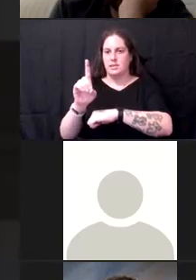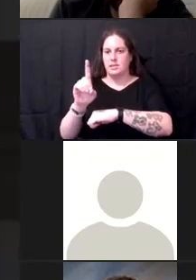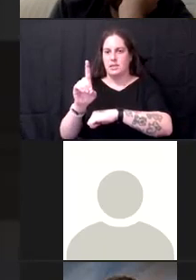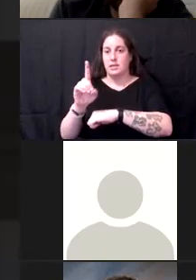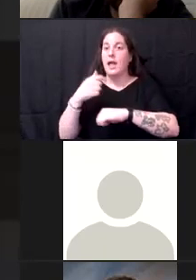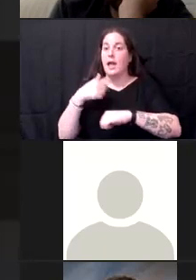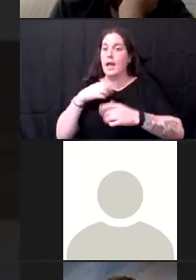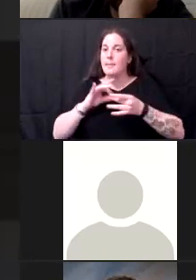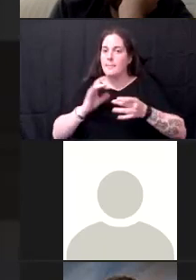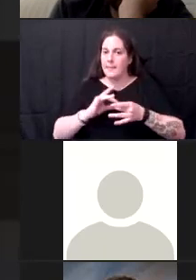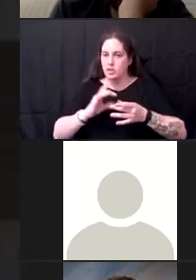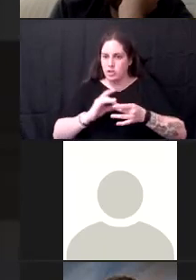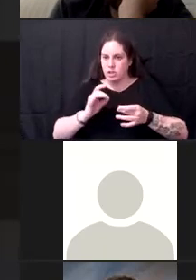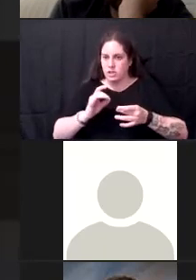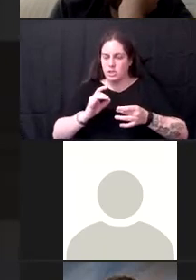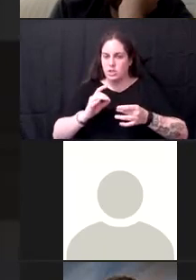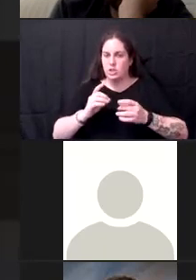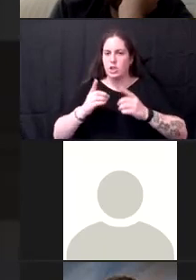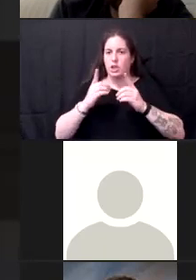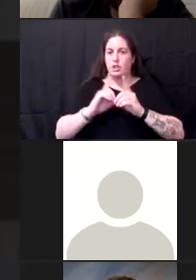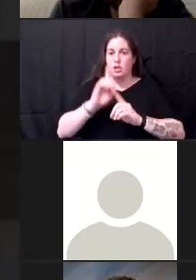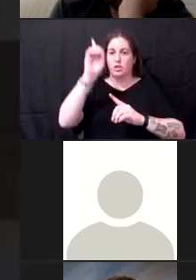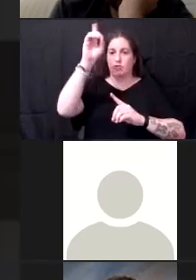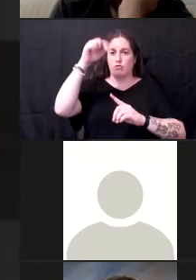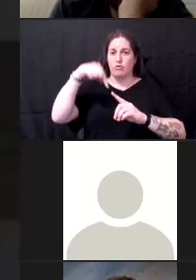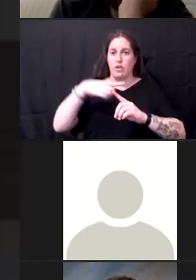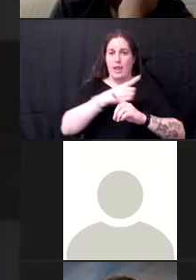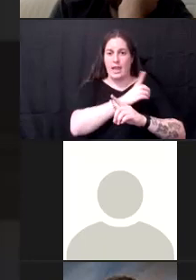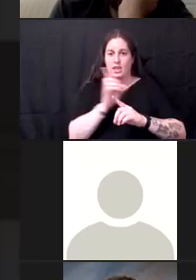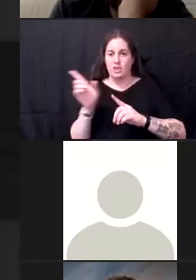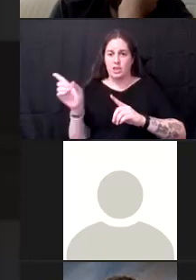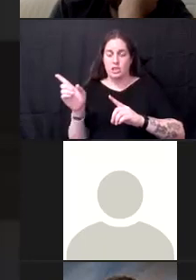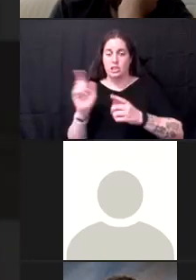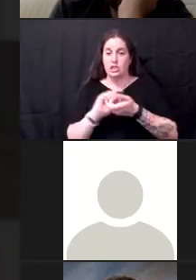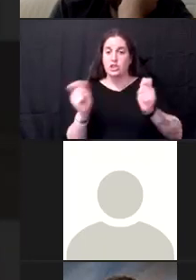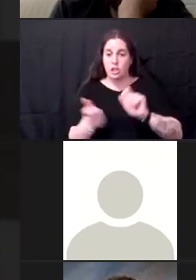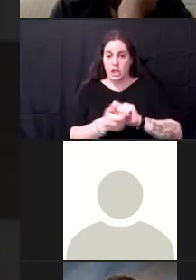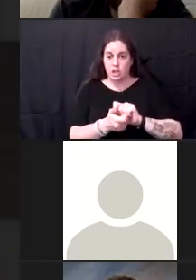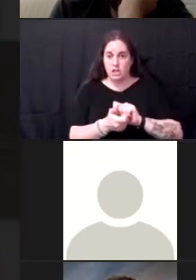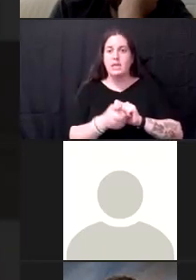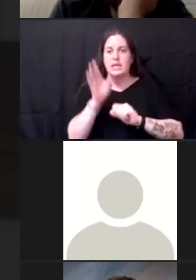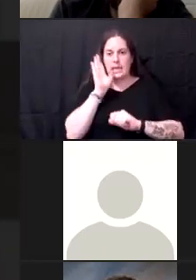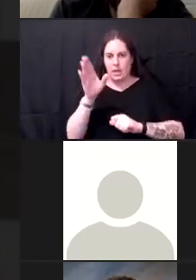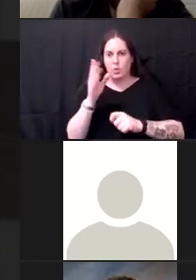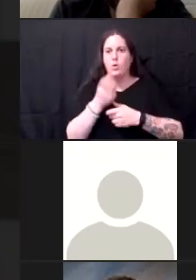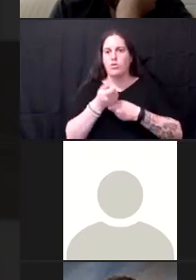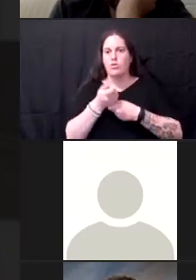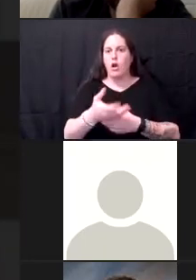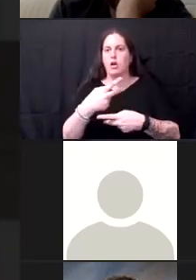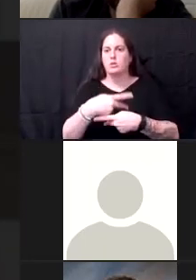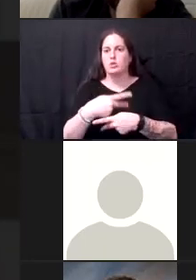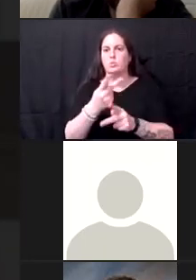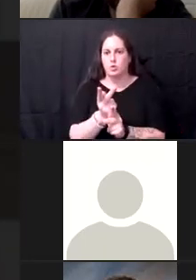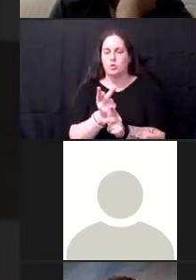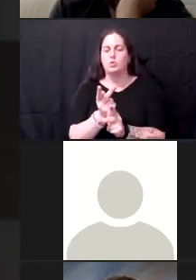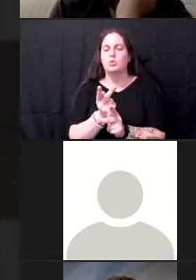because the direction is changing, we produce an acceleration. And the size of that